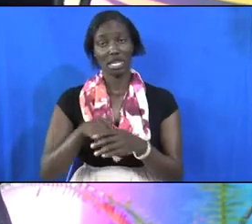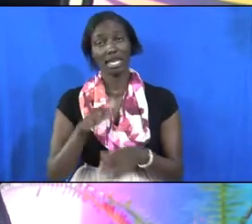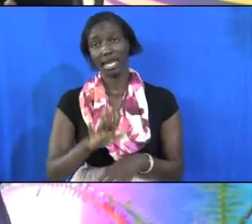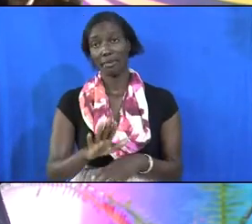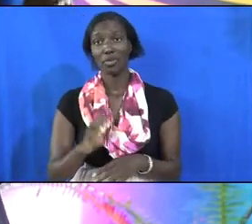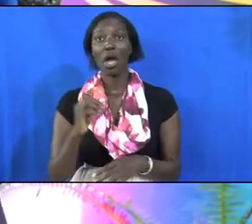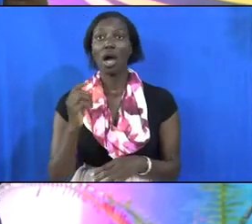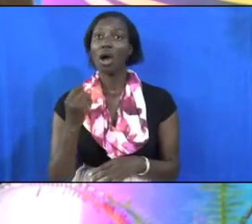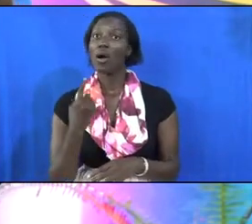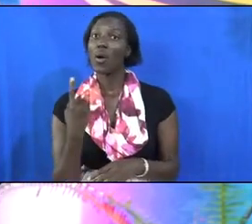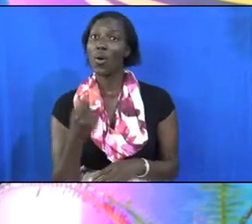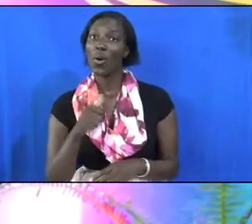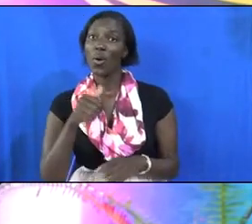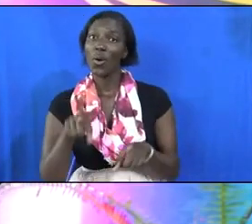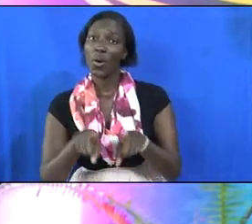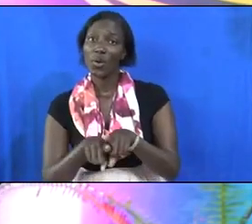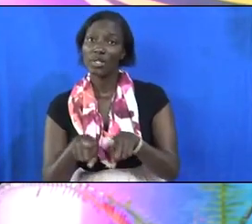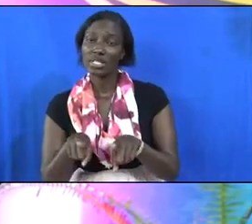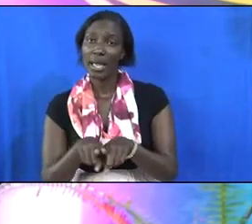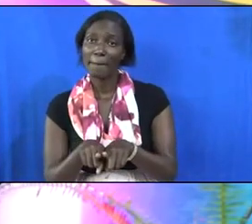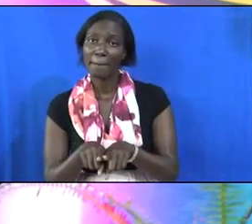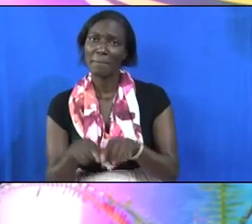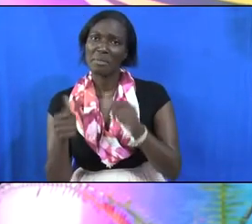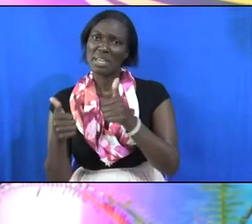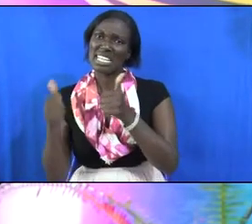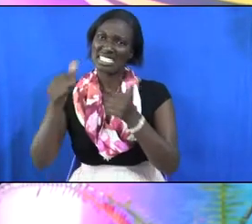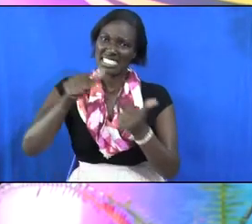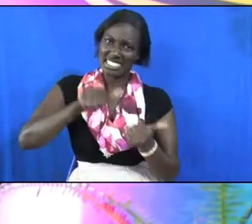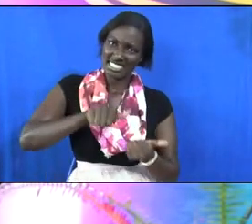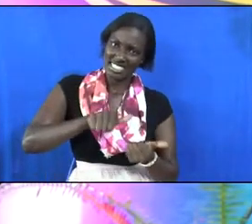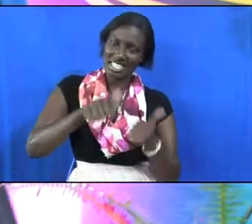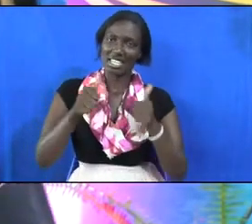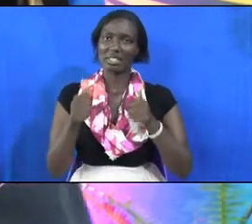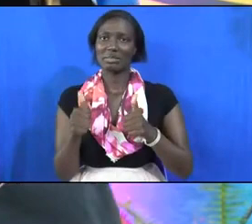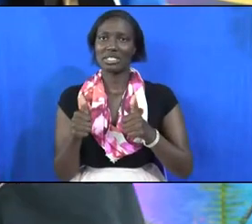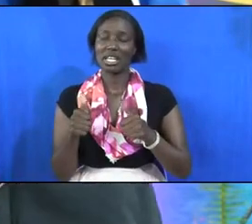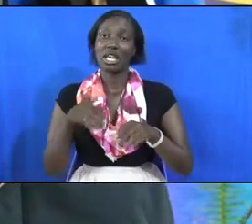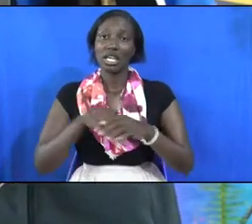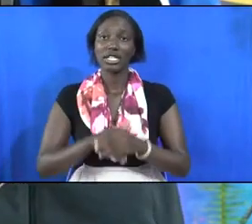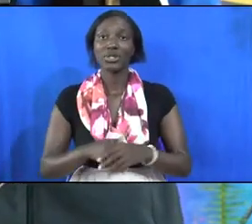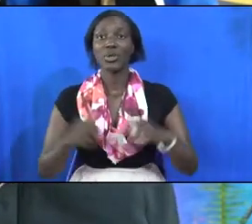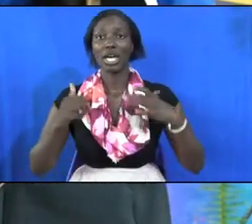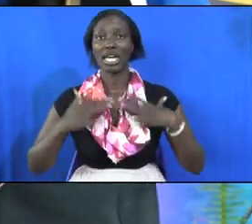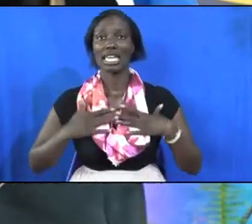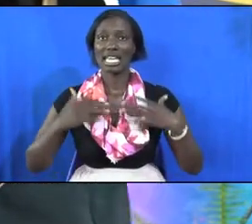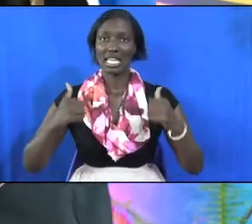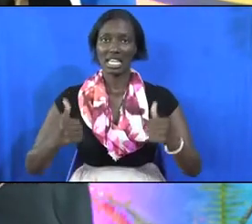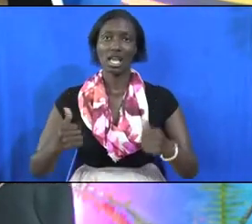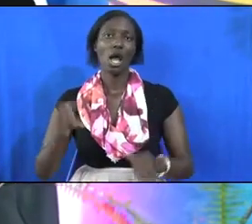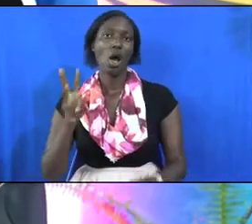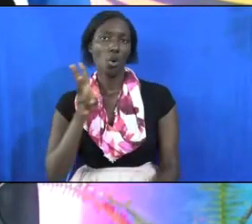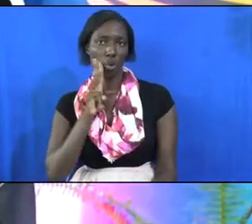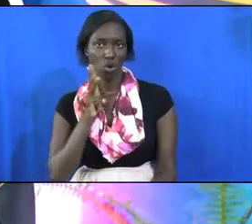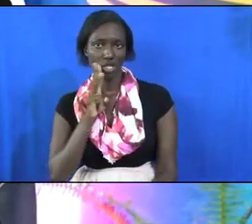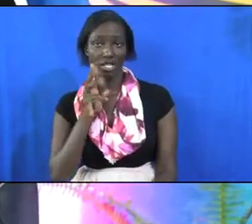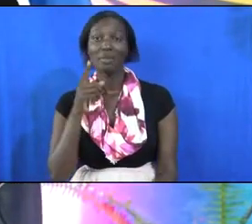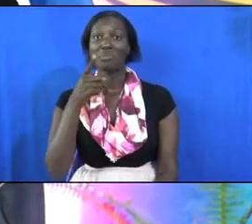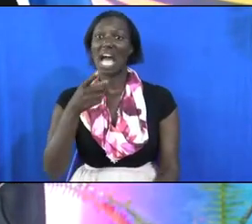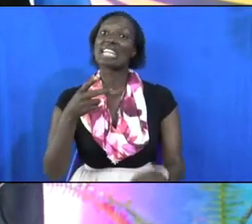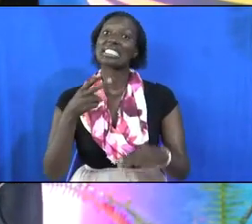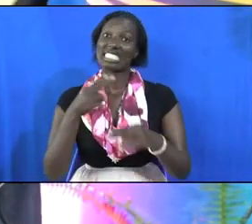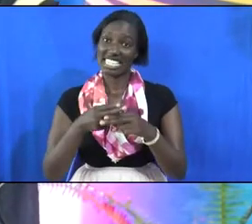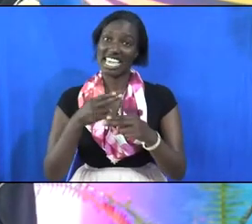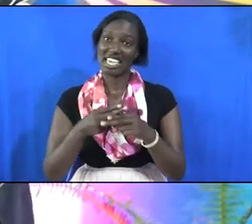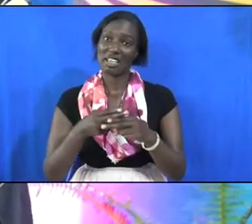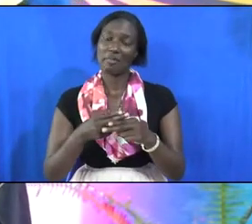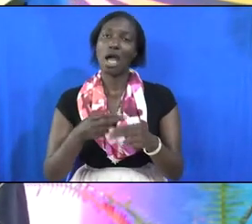but also to be dipped into the healing waters, and that is called baptism.